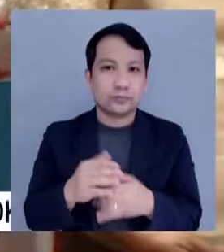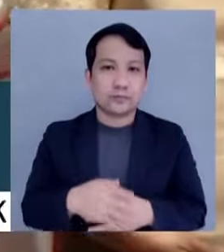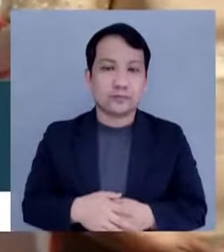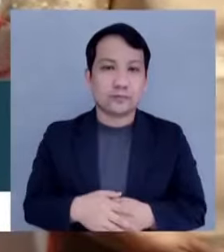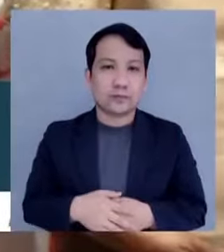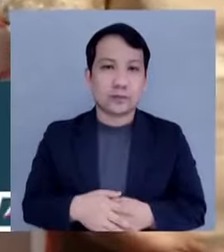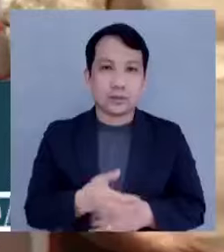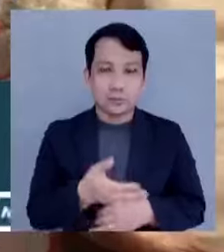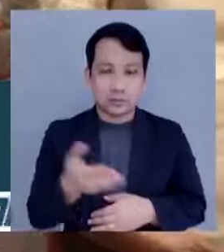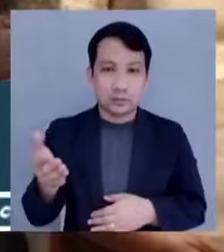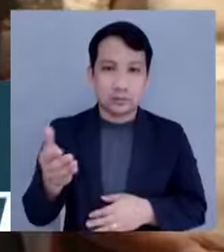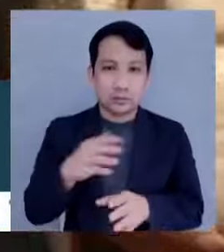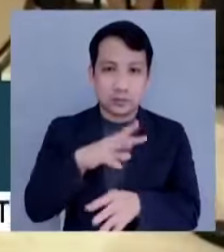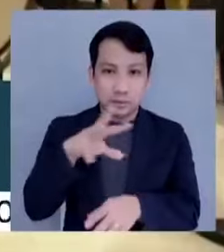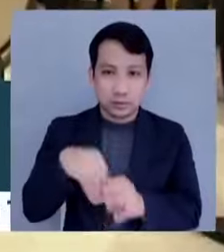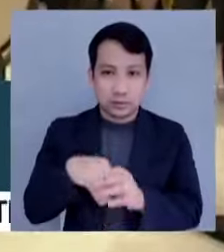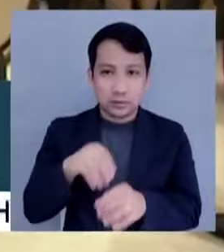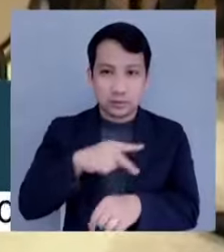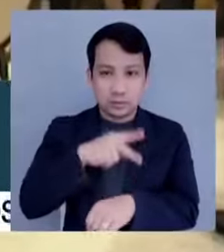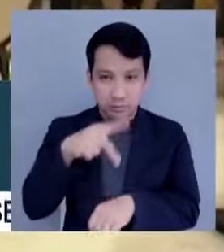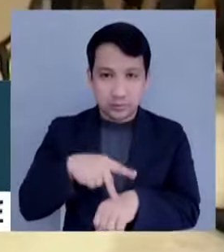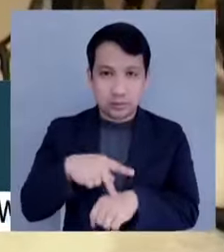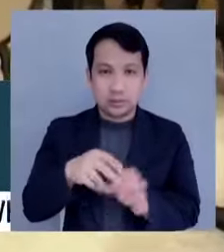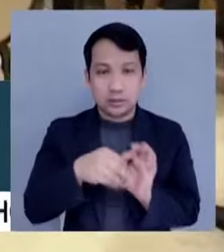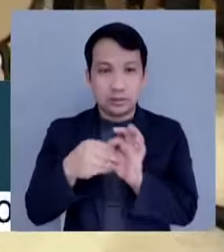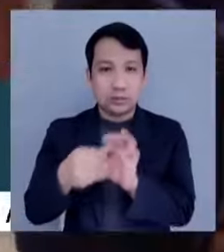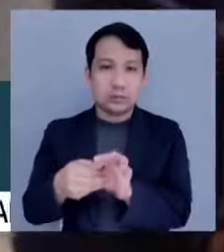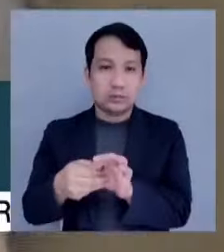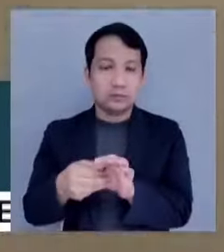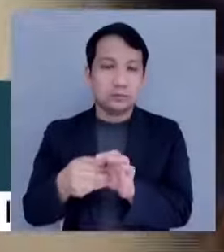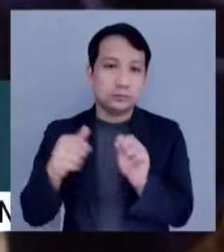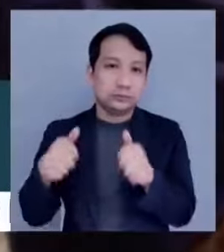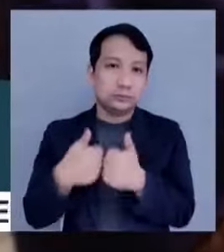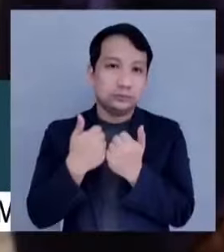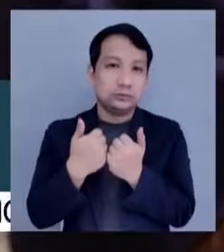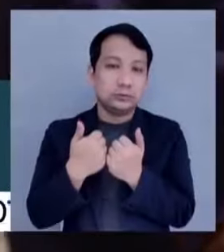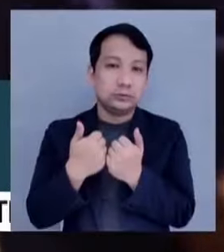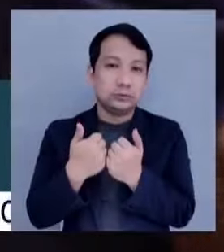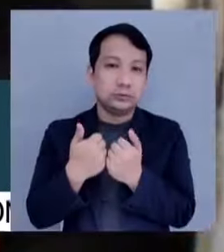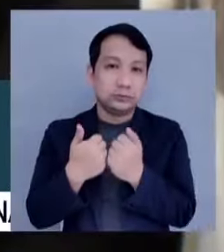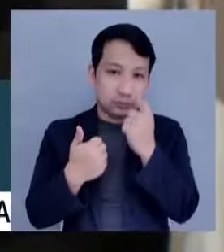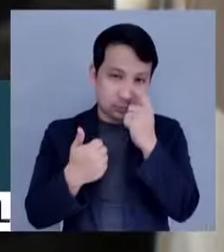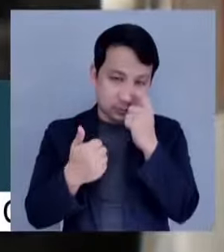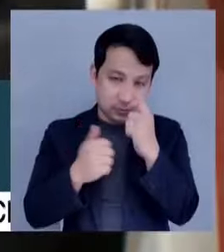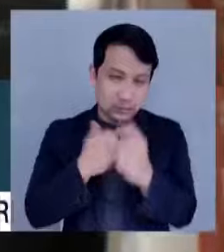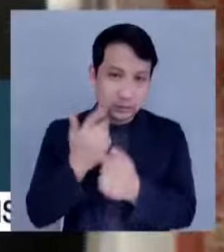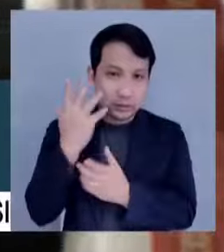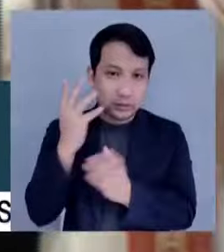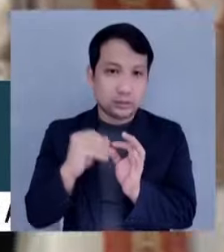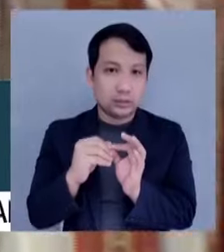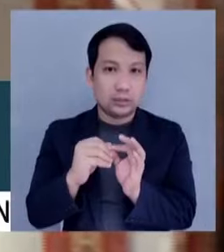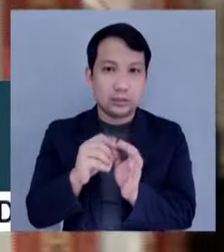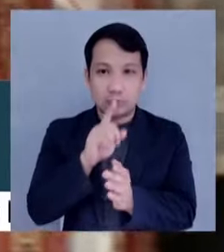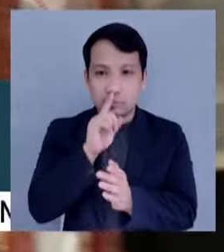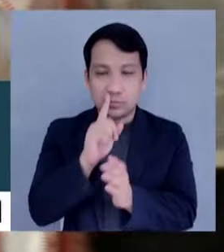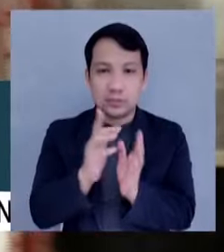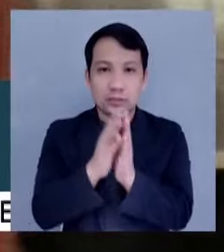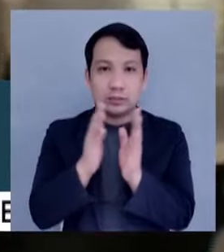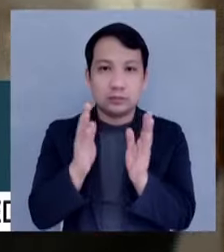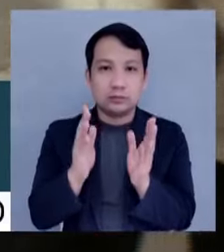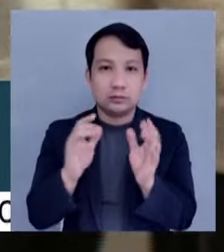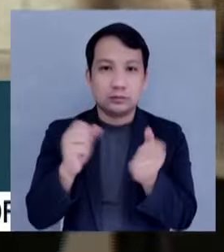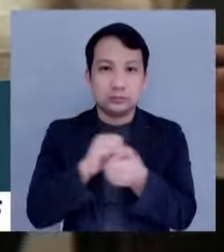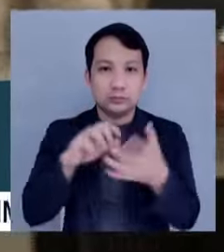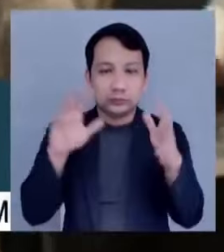as the Philippines is severe challenges from a series of powerful storms which brought much devastation to many parts